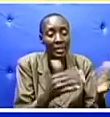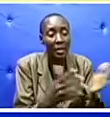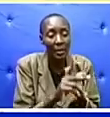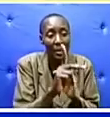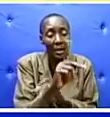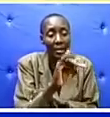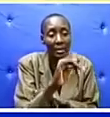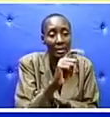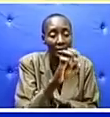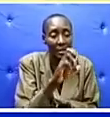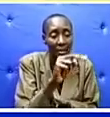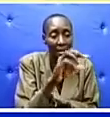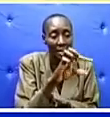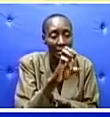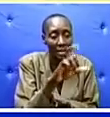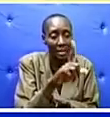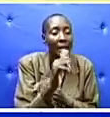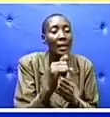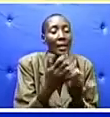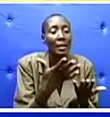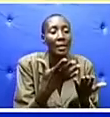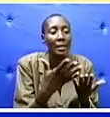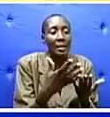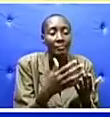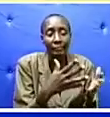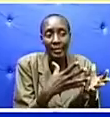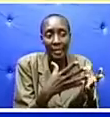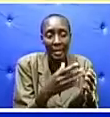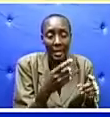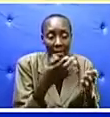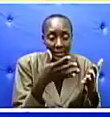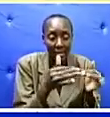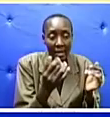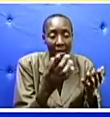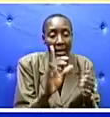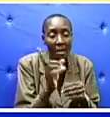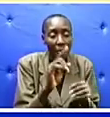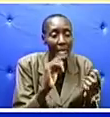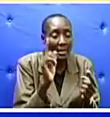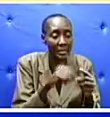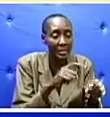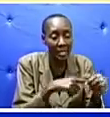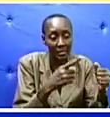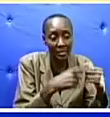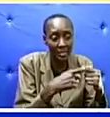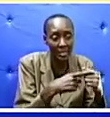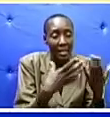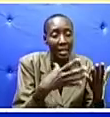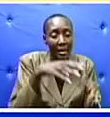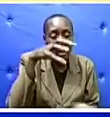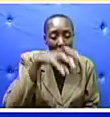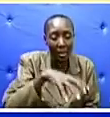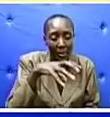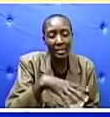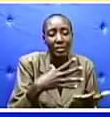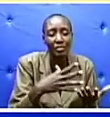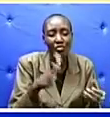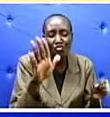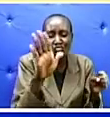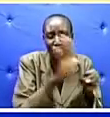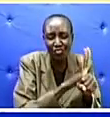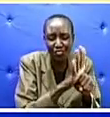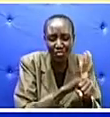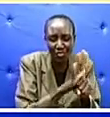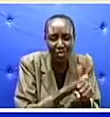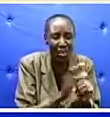Nairobi at 6 o'clock. We have to be crowded into one matatu so that everybody, you know, the matatu guys want to take everybody home. Yeah. They're being